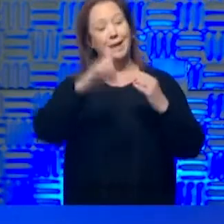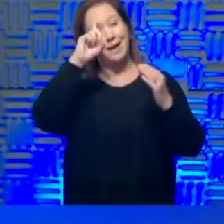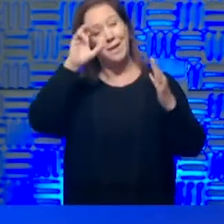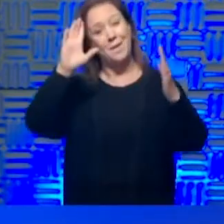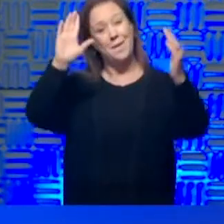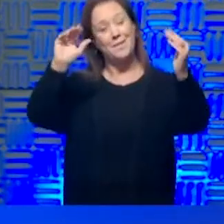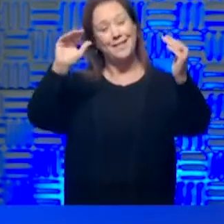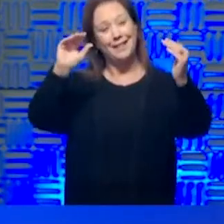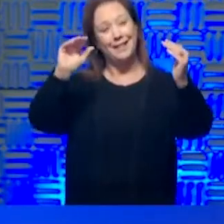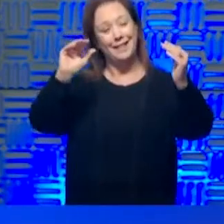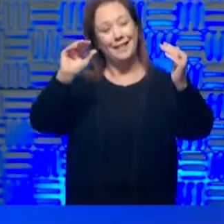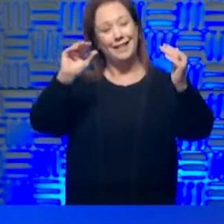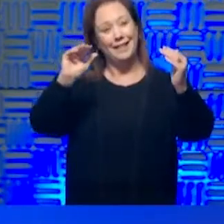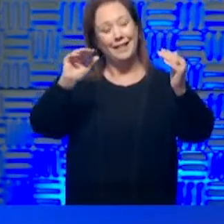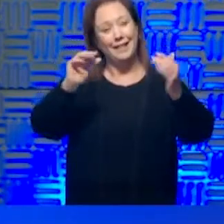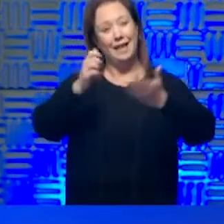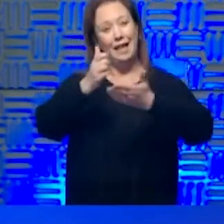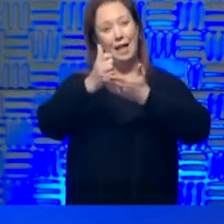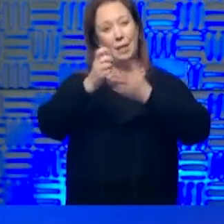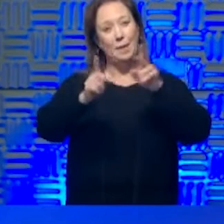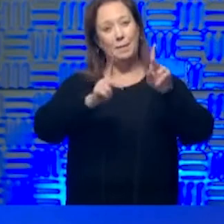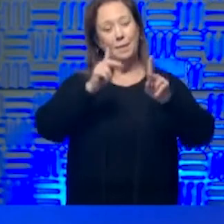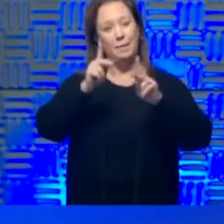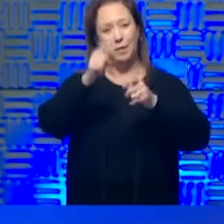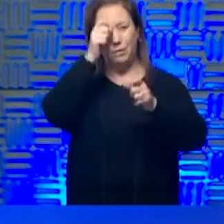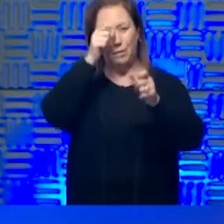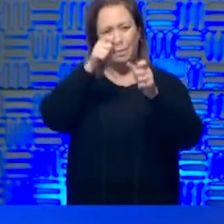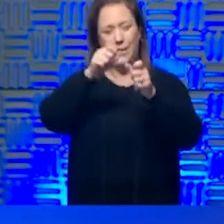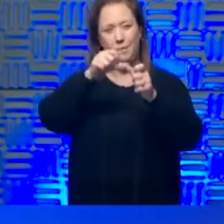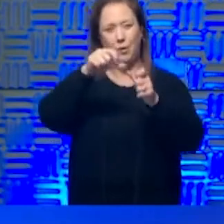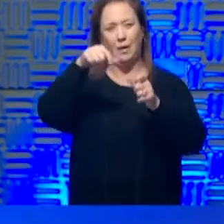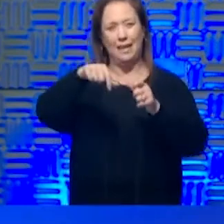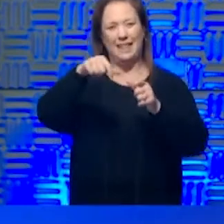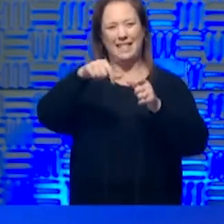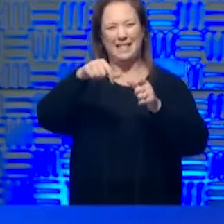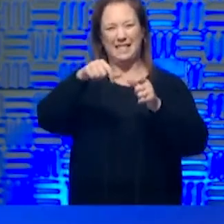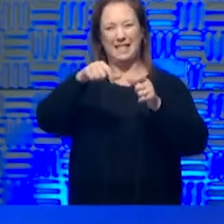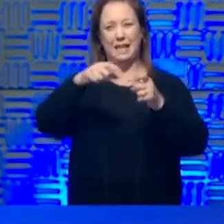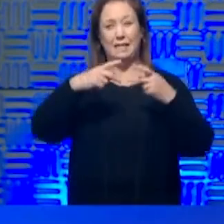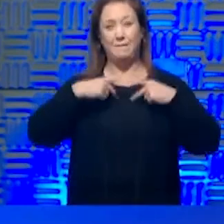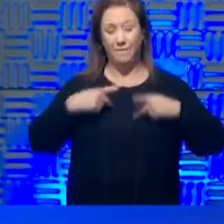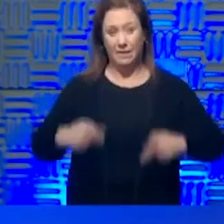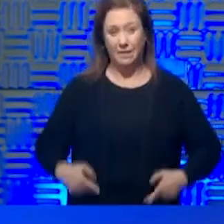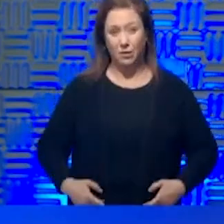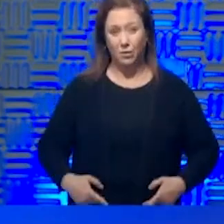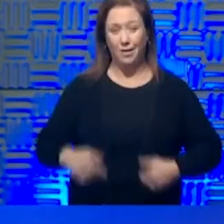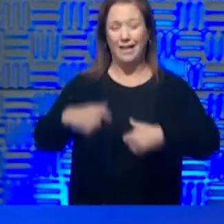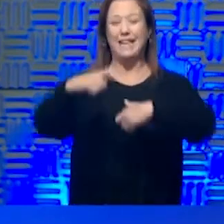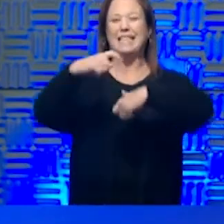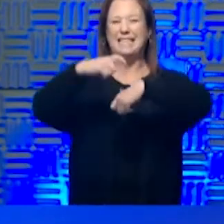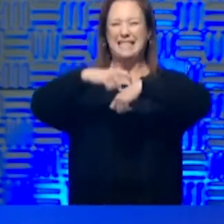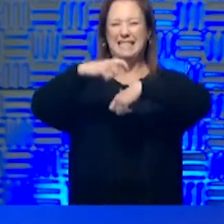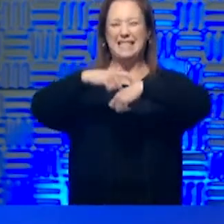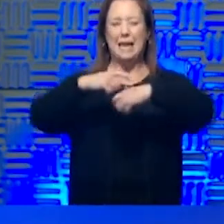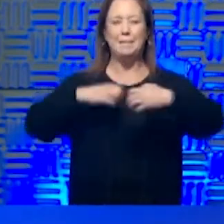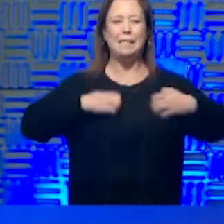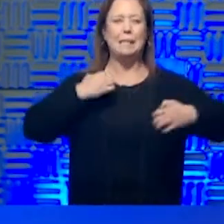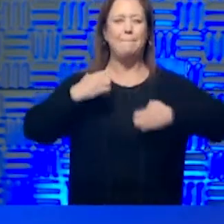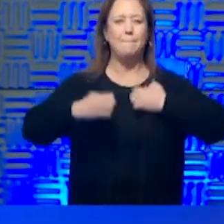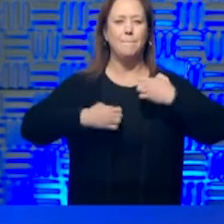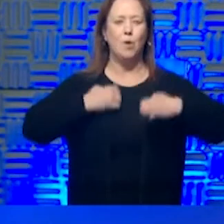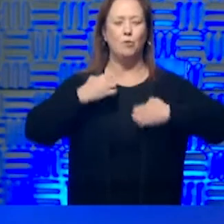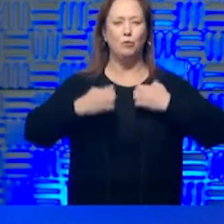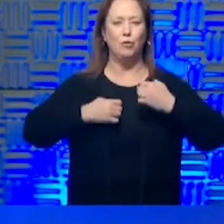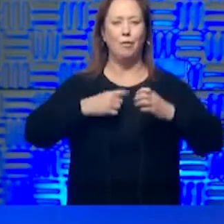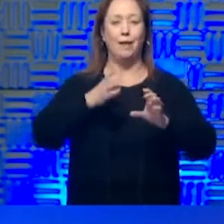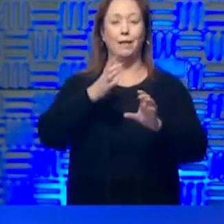hopefully that will help people. We have to remember this is a physical, but also this time is a very emotionally